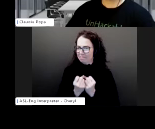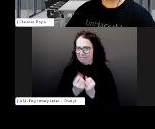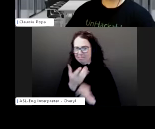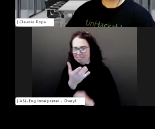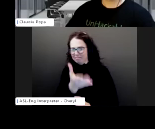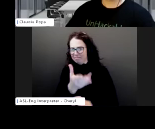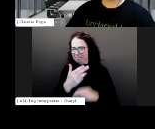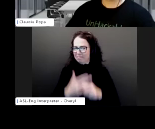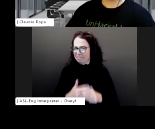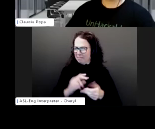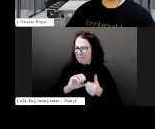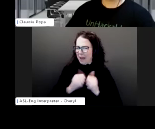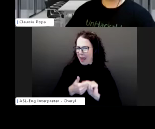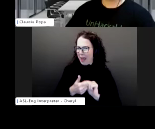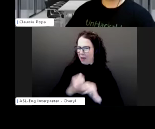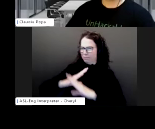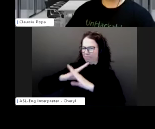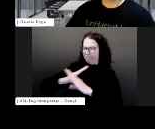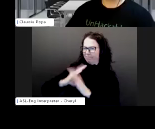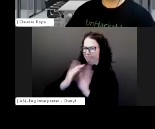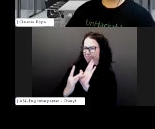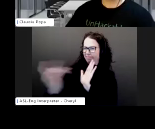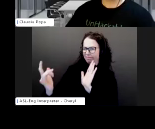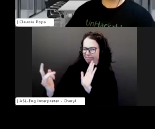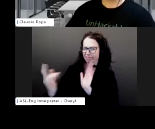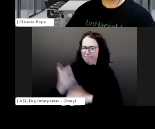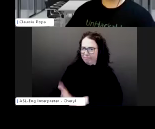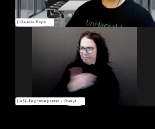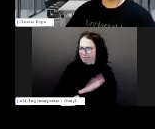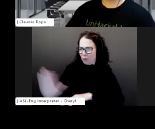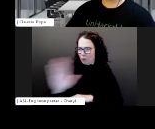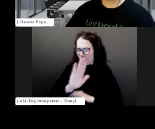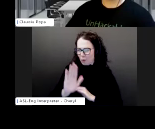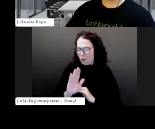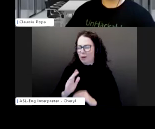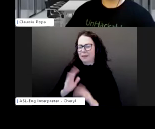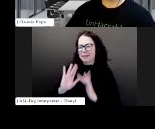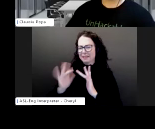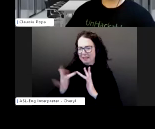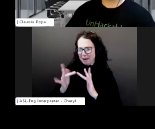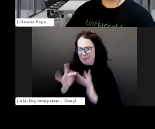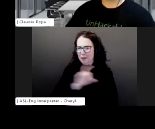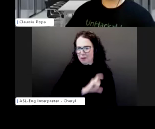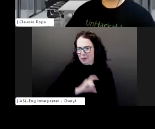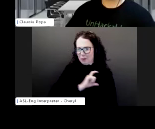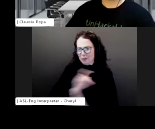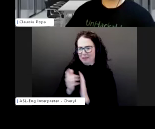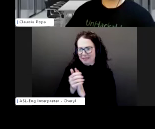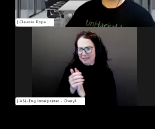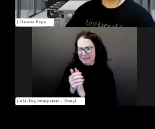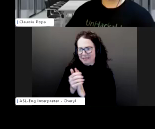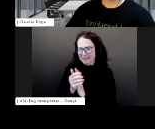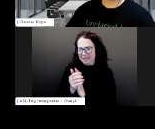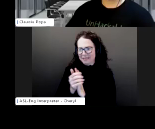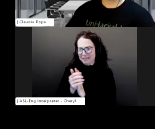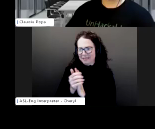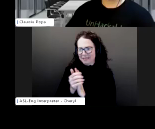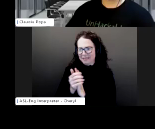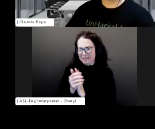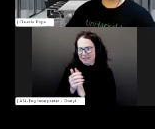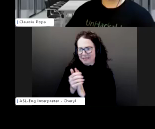Learn to think like a scammer to improve your cyber safety skills. My name is Benedict Schöpflin. I'm the Executive Director of the Canadian Network.